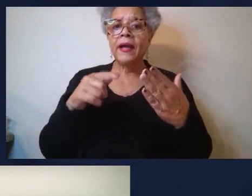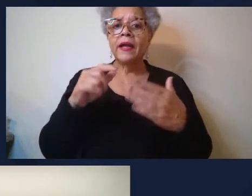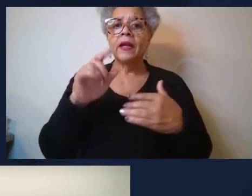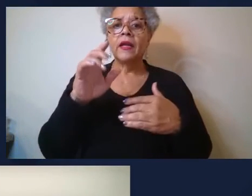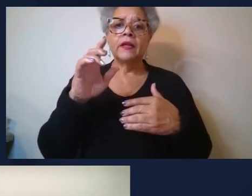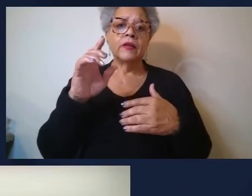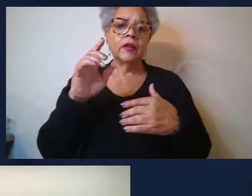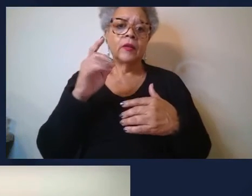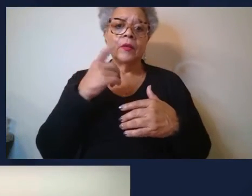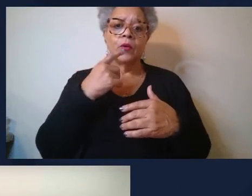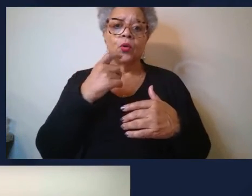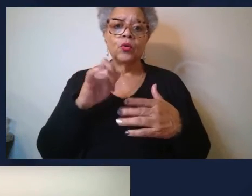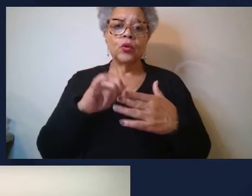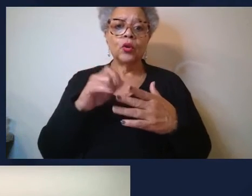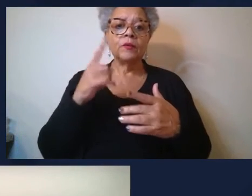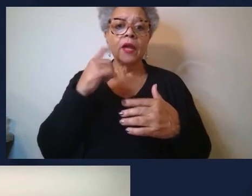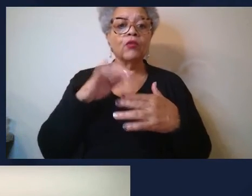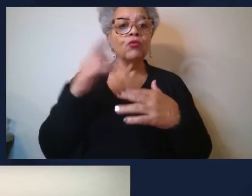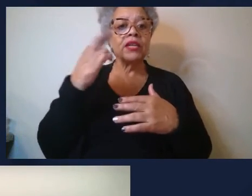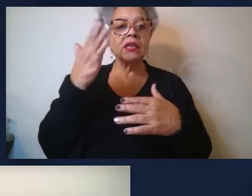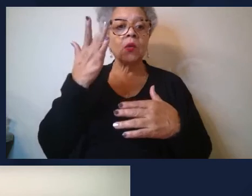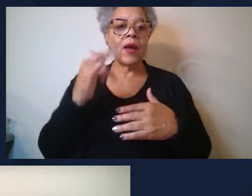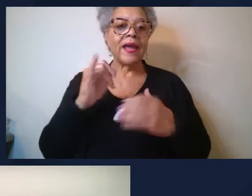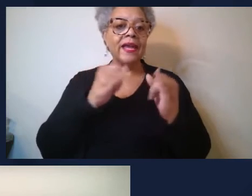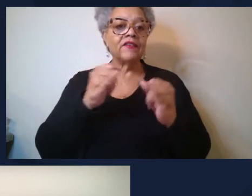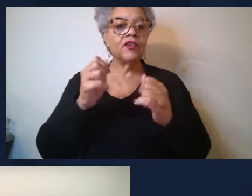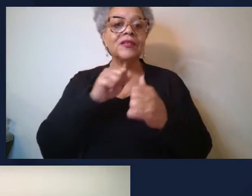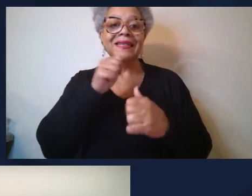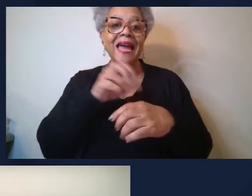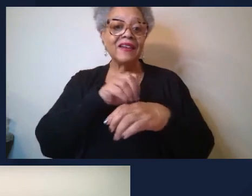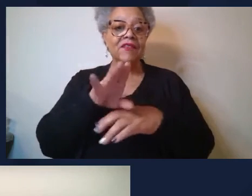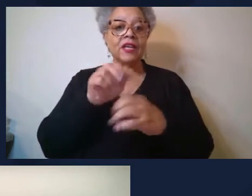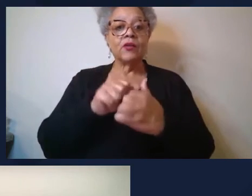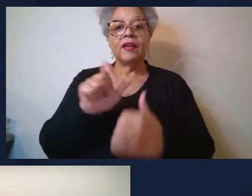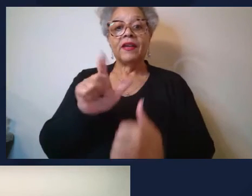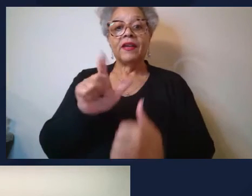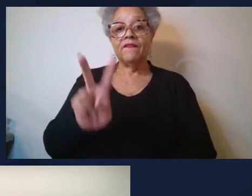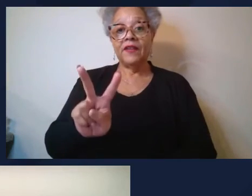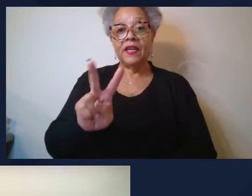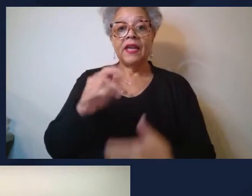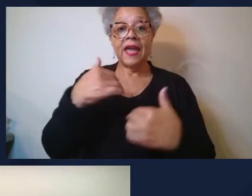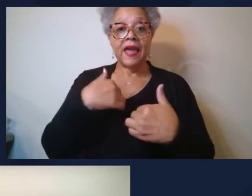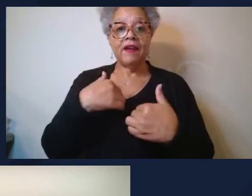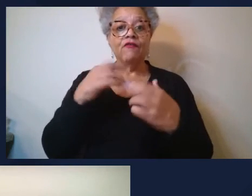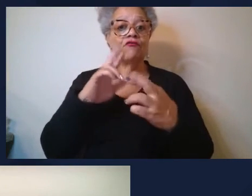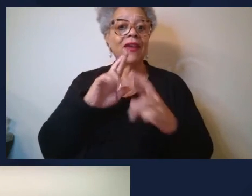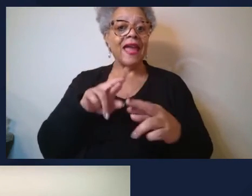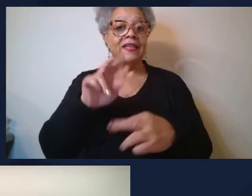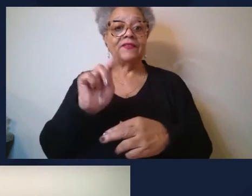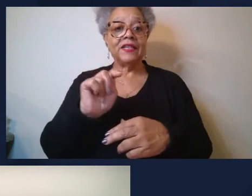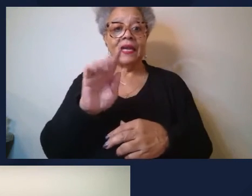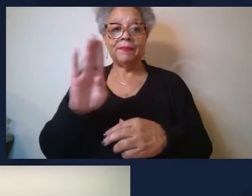contain reactive T and B cells? Could they have been previously infected with a closely related virus?